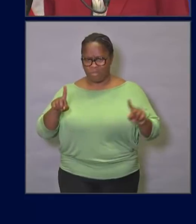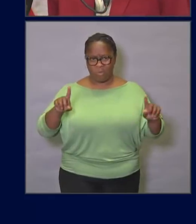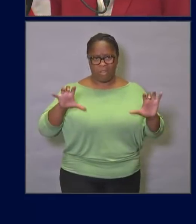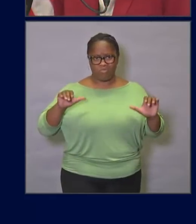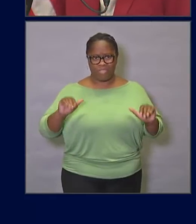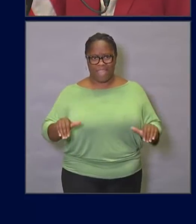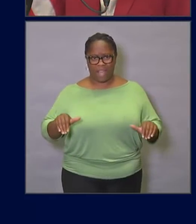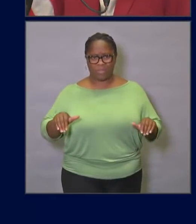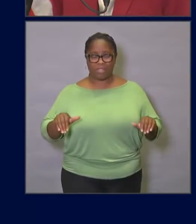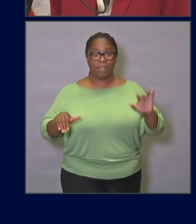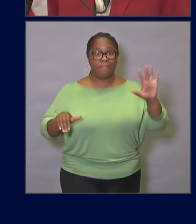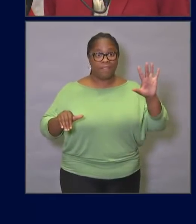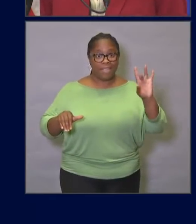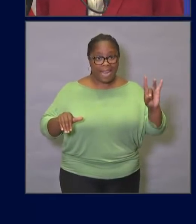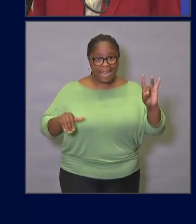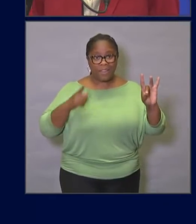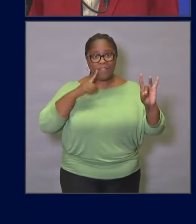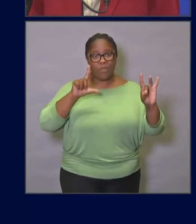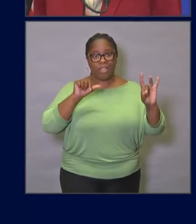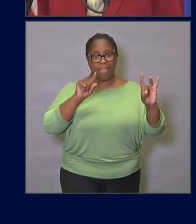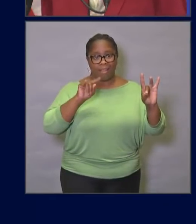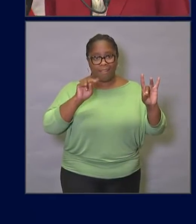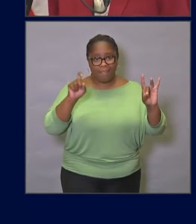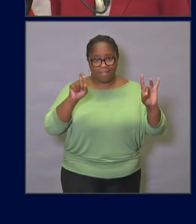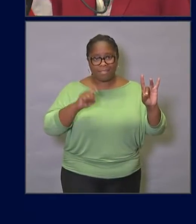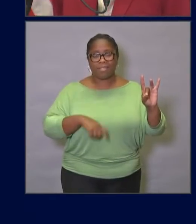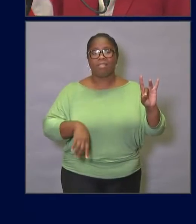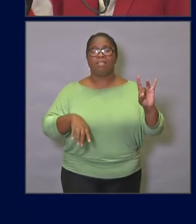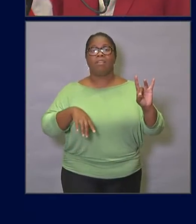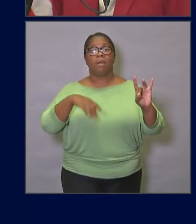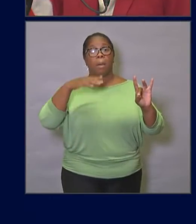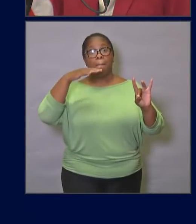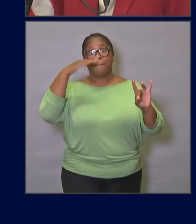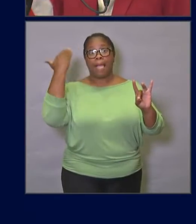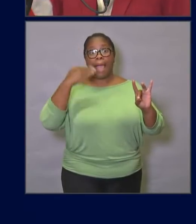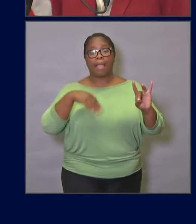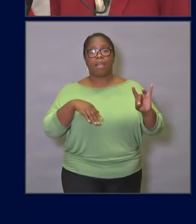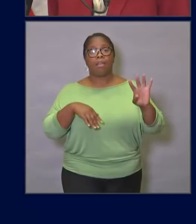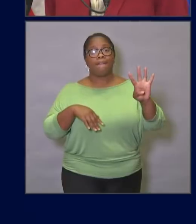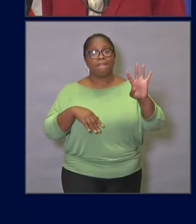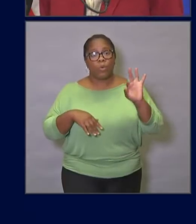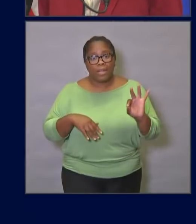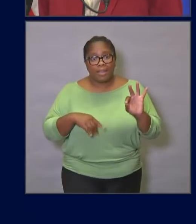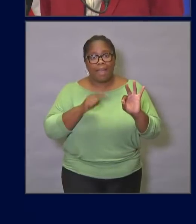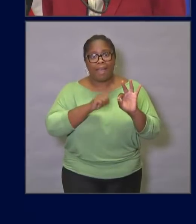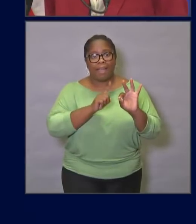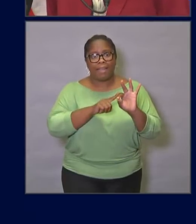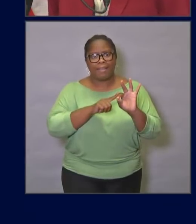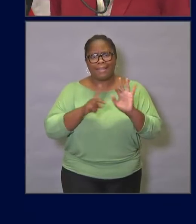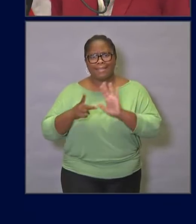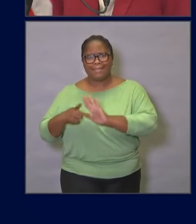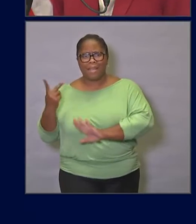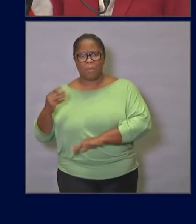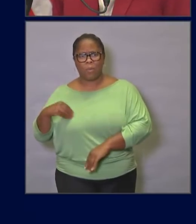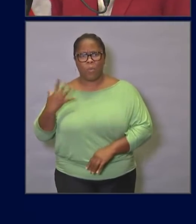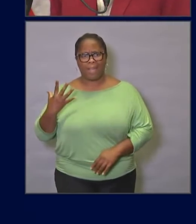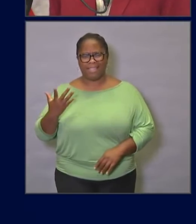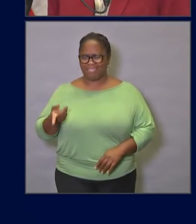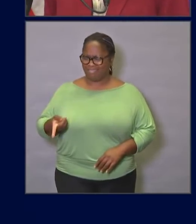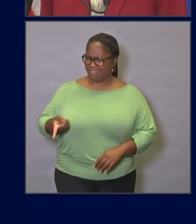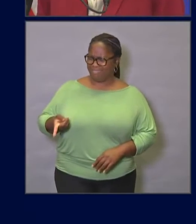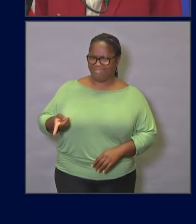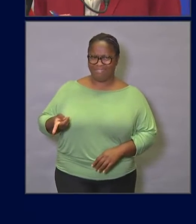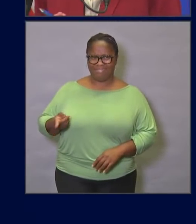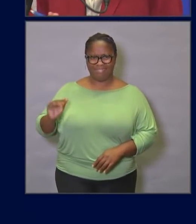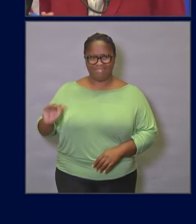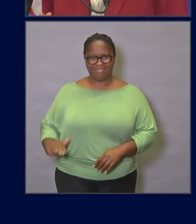is 49 deaths per 100,000 people, equal to twice the rate for white residents. The differences in poverty are